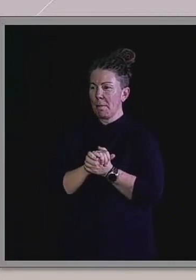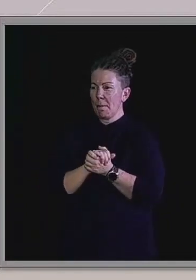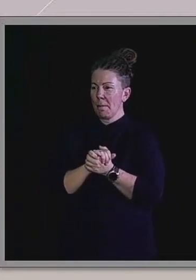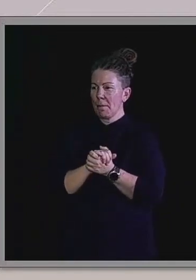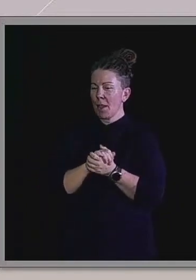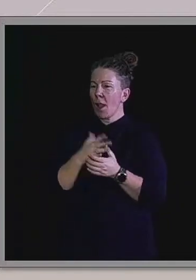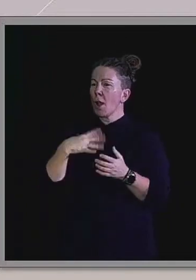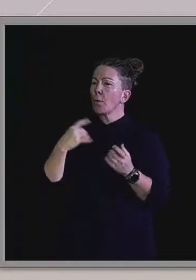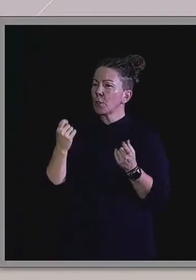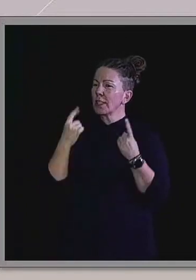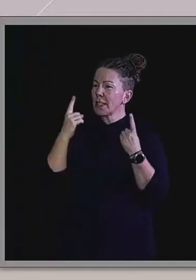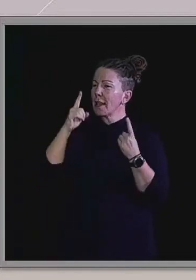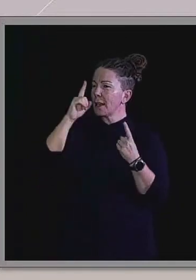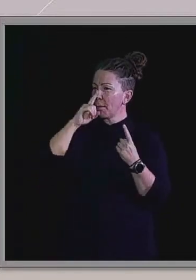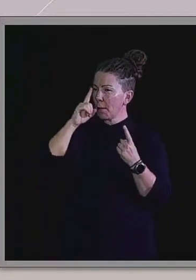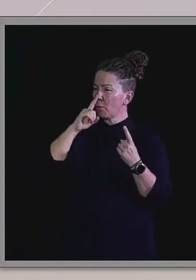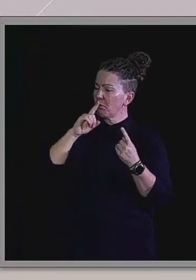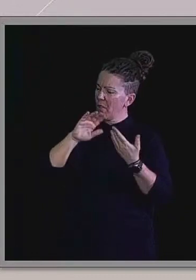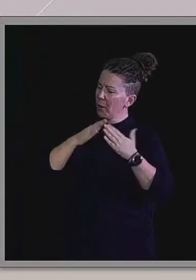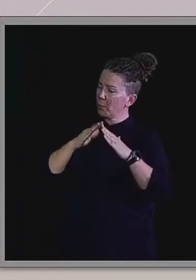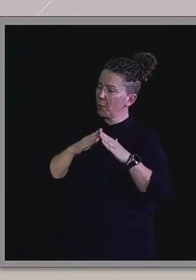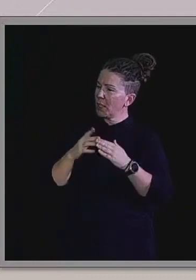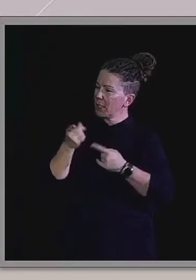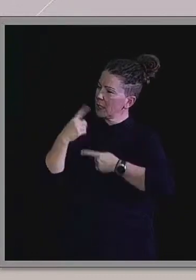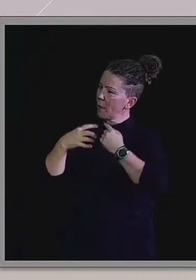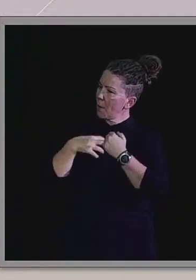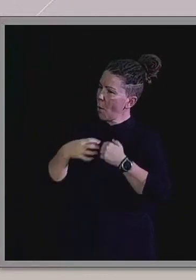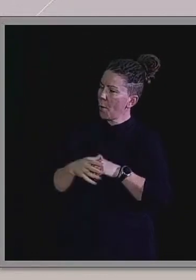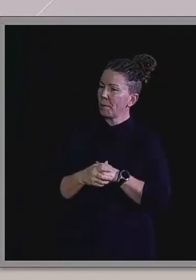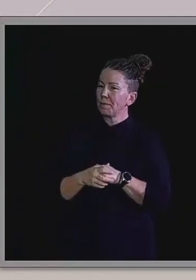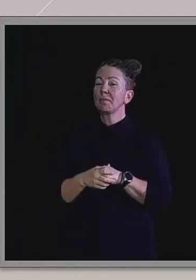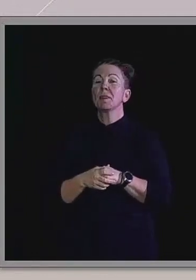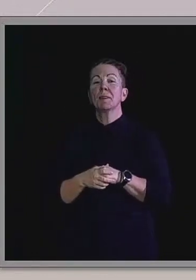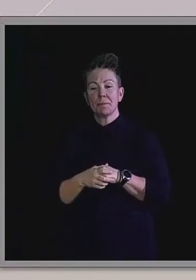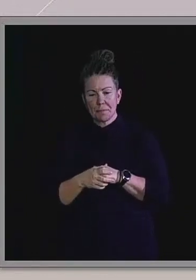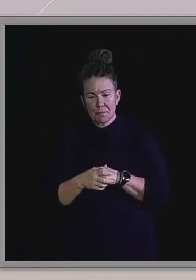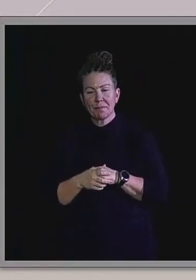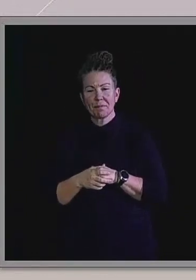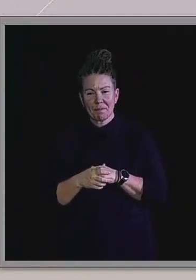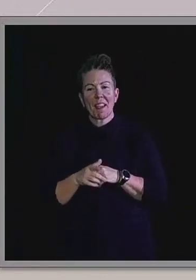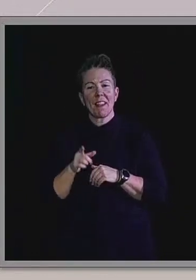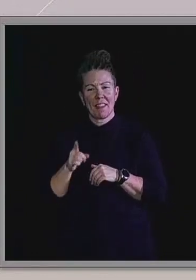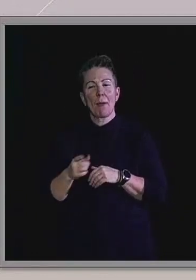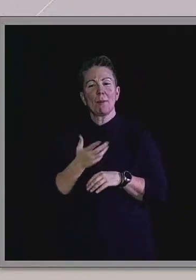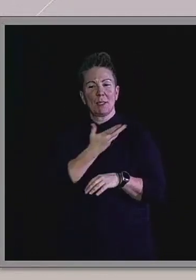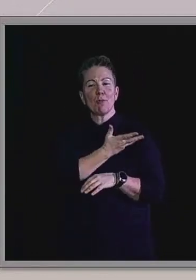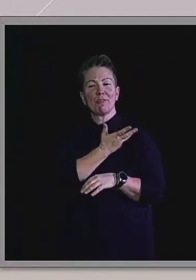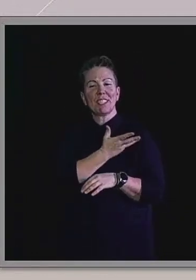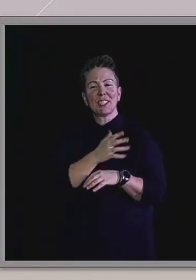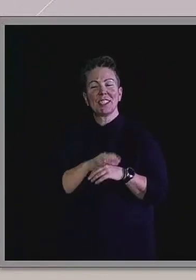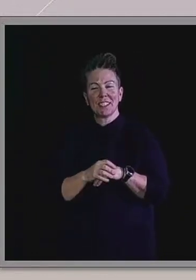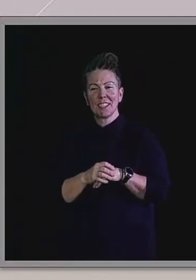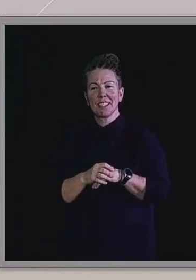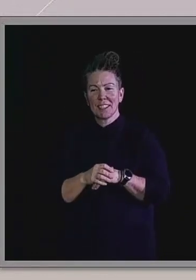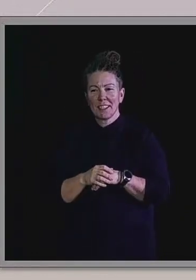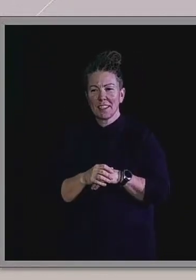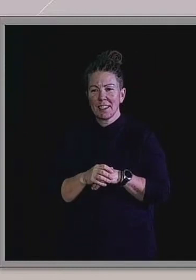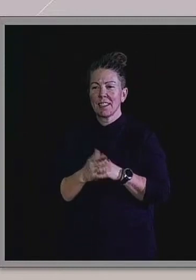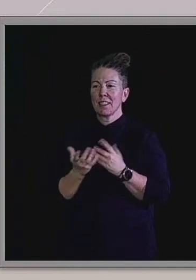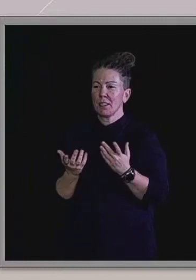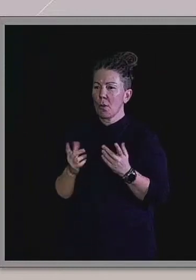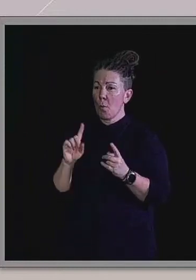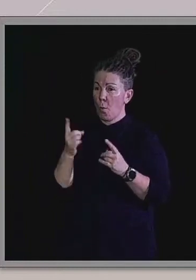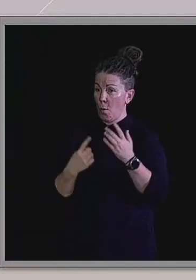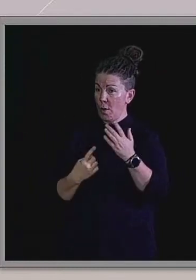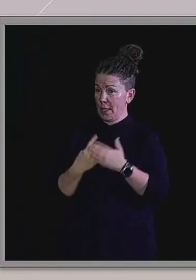to understand the people, a bit of the community here. Yeah, so no, that was the real privilege in doing this. And I mean, one of the things that's gone on here,